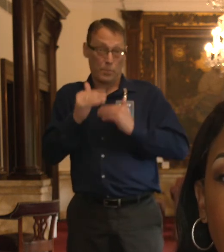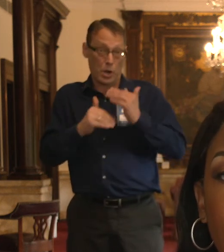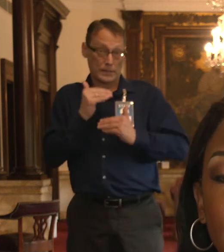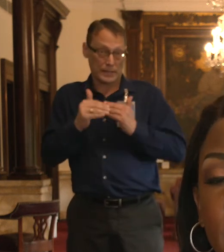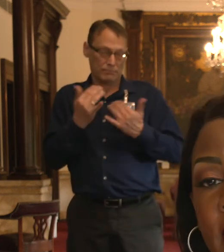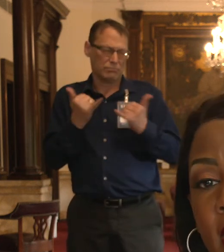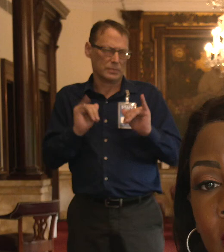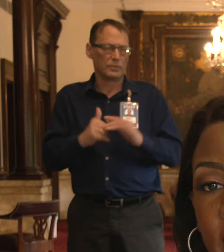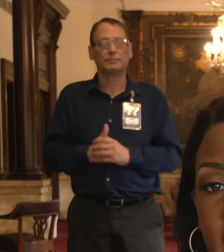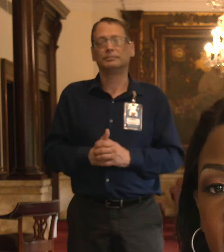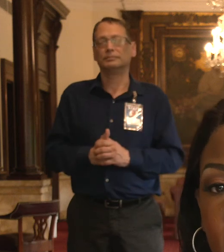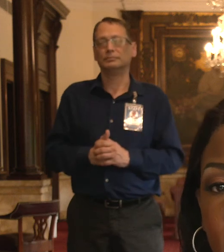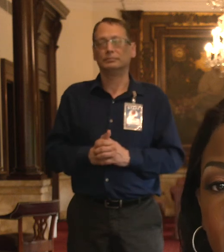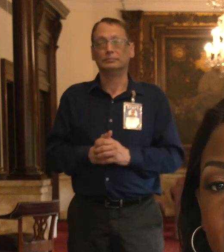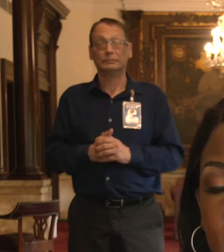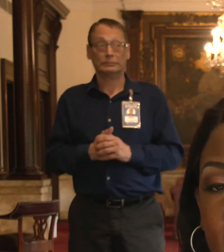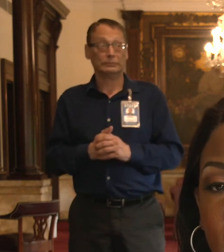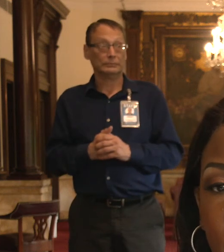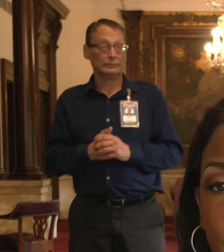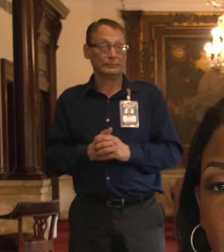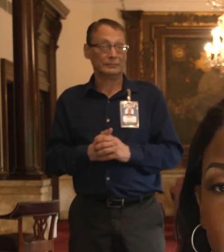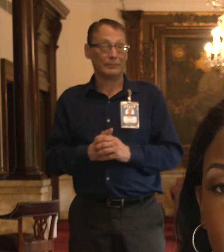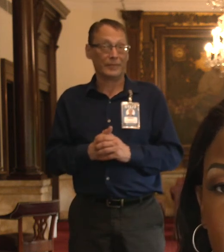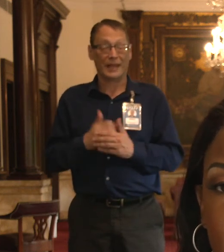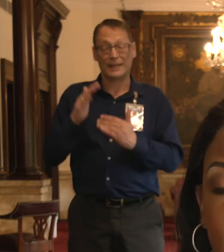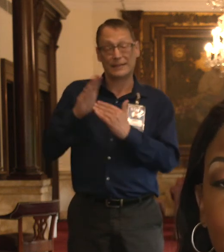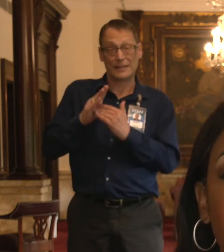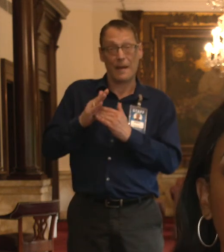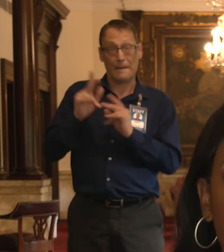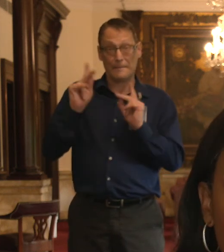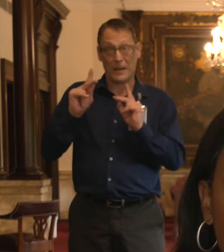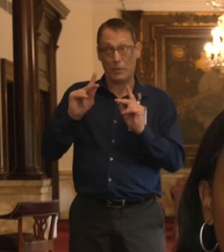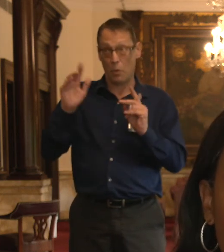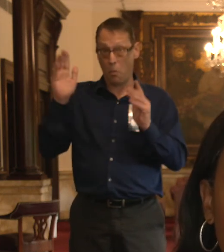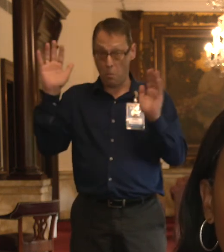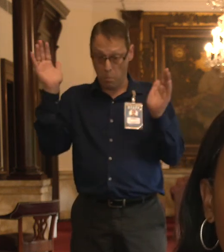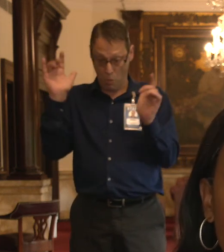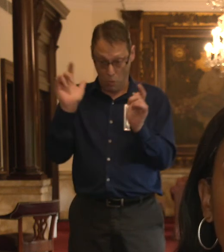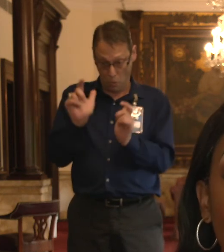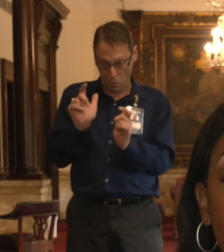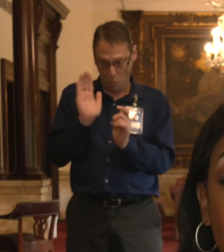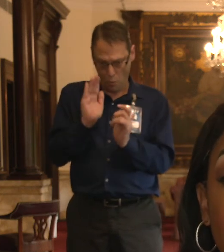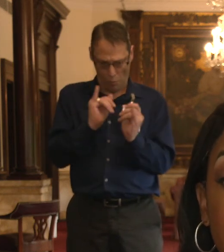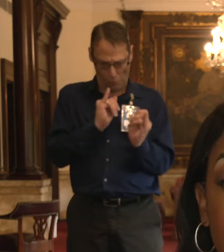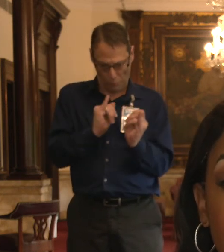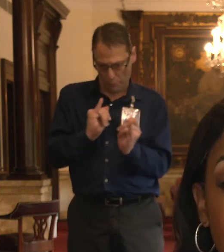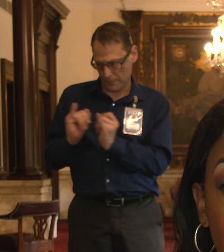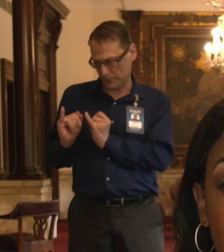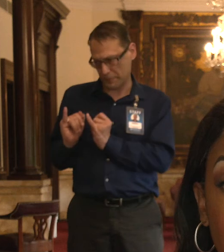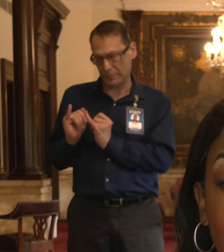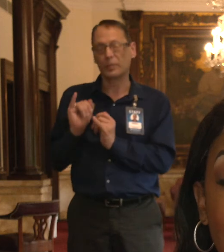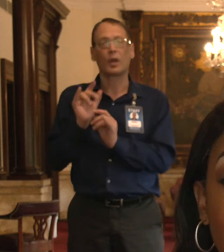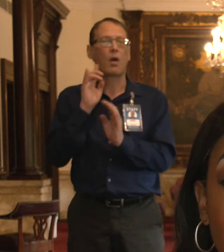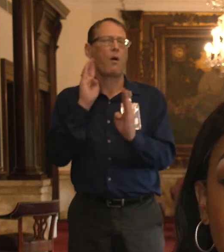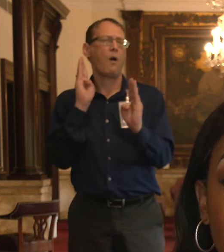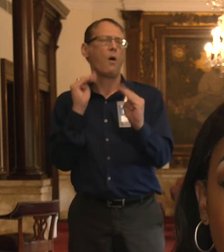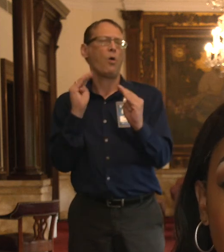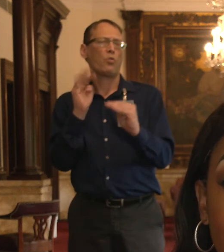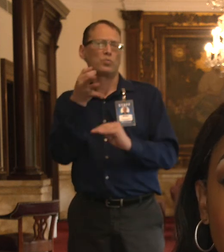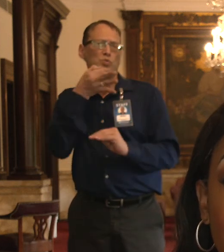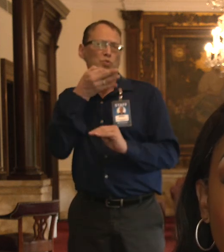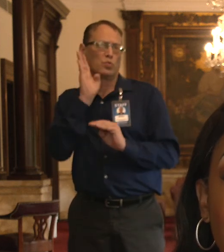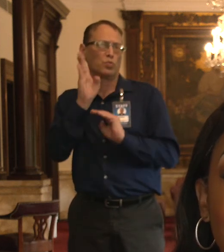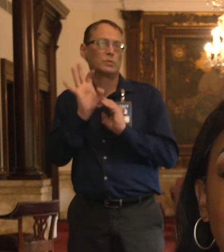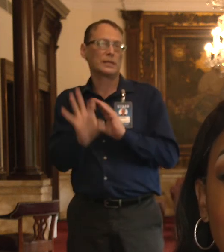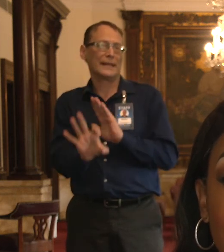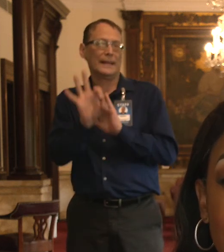continuing. They are narrowing down their top candidates, and we'll be interviewing those candidates, and hopefully we'll make a selection and announcement soon